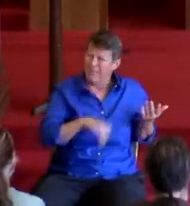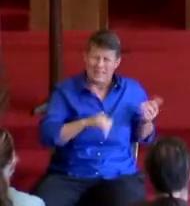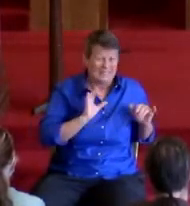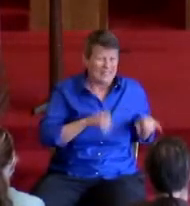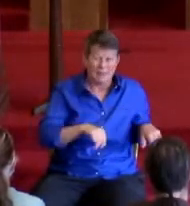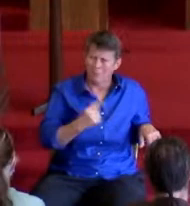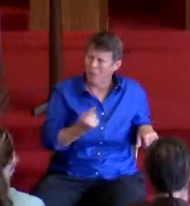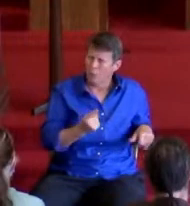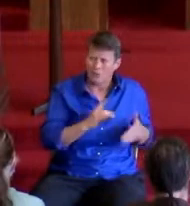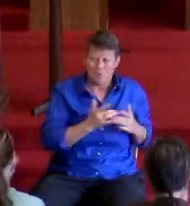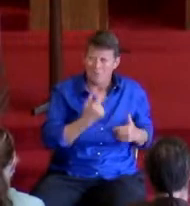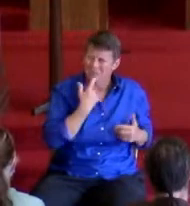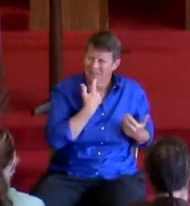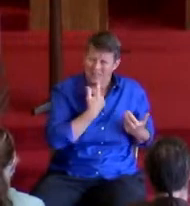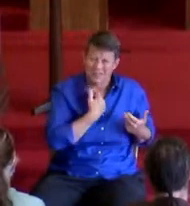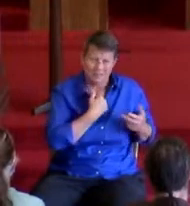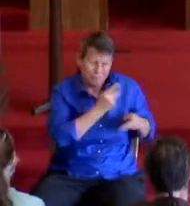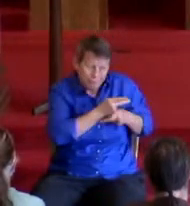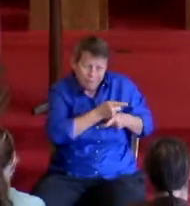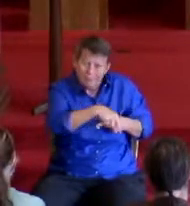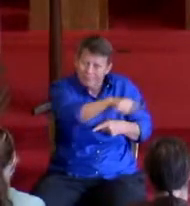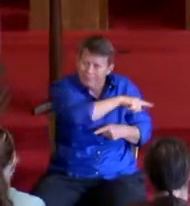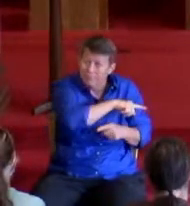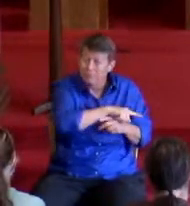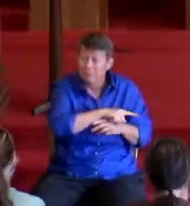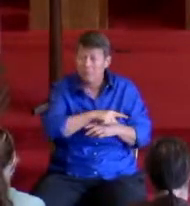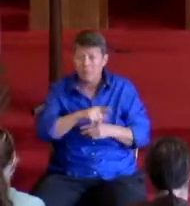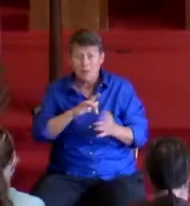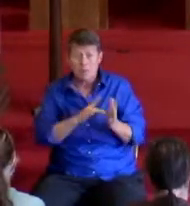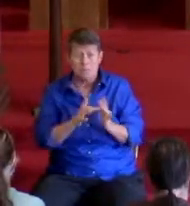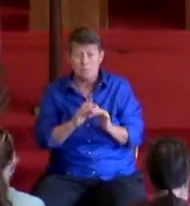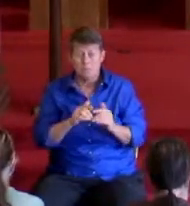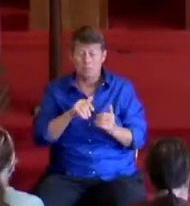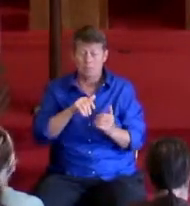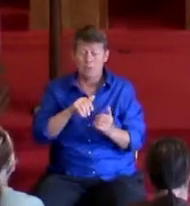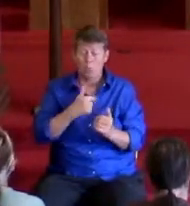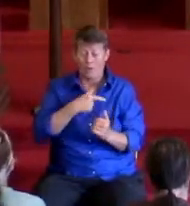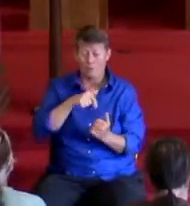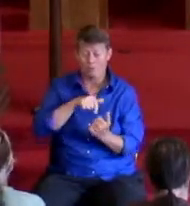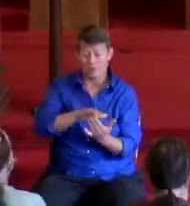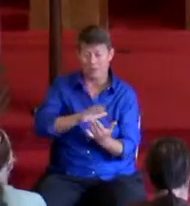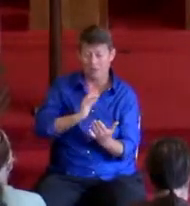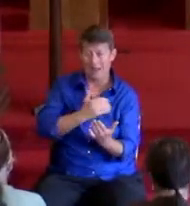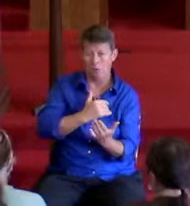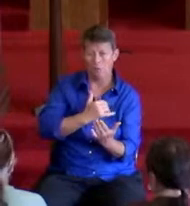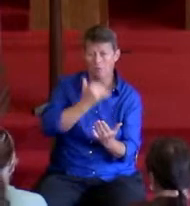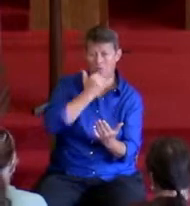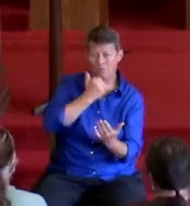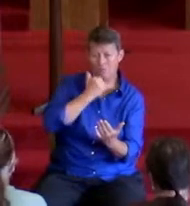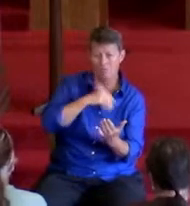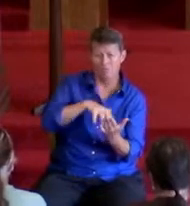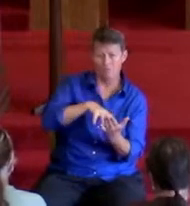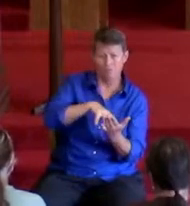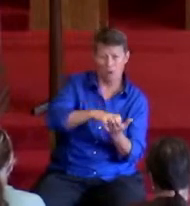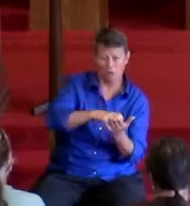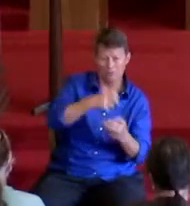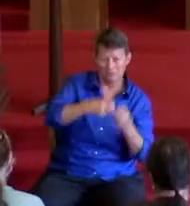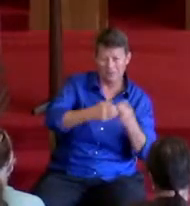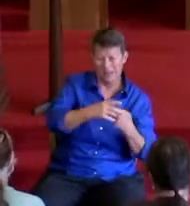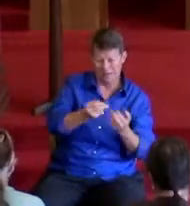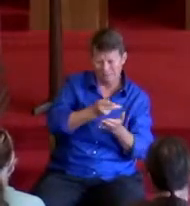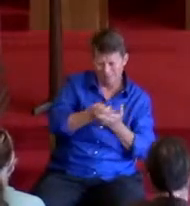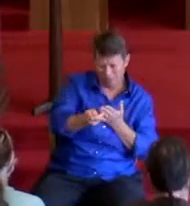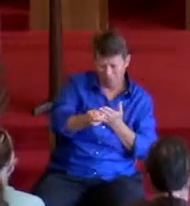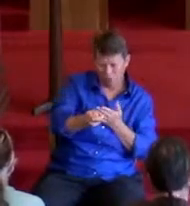In the Bible, we are confronted with our faults and failures, and lead us to find value in